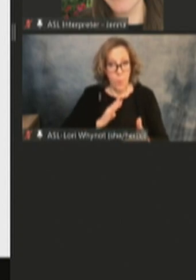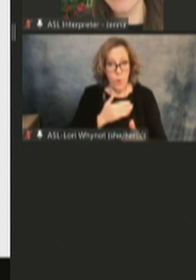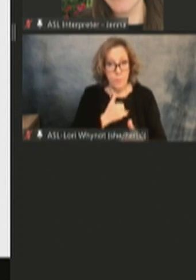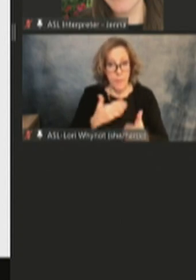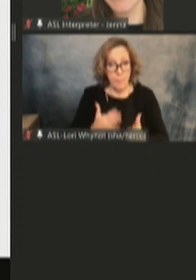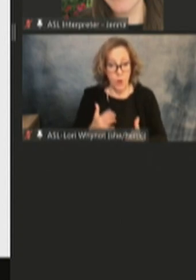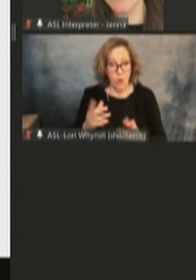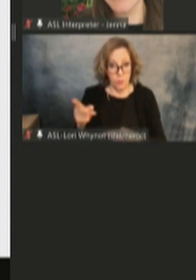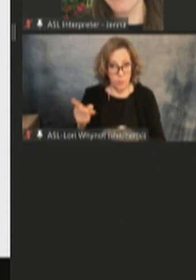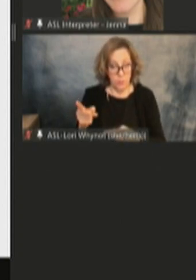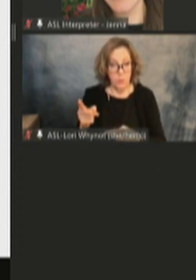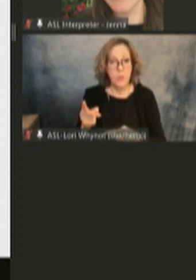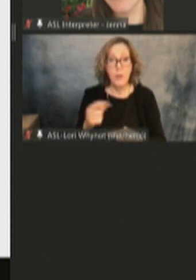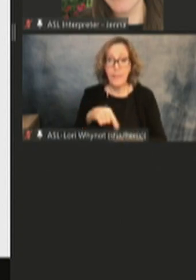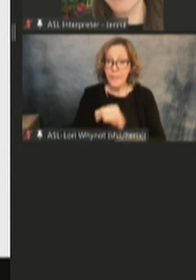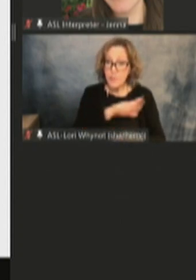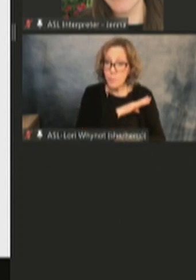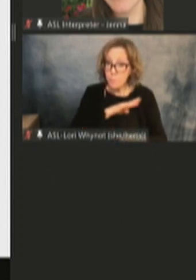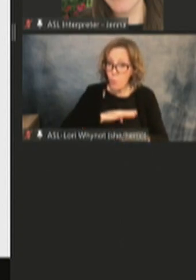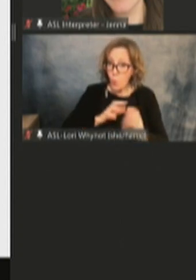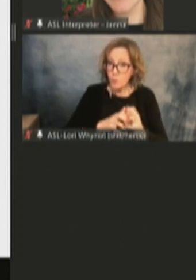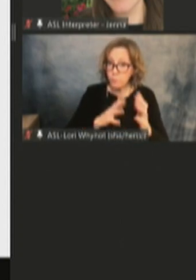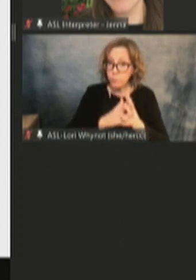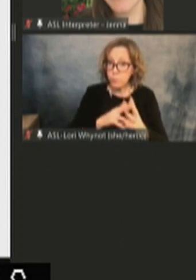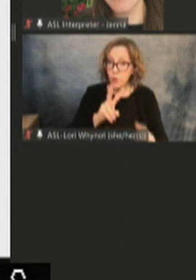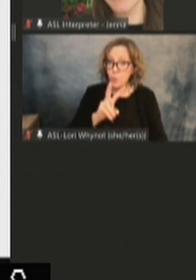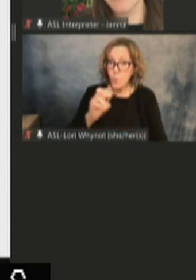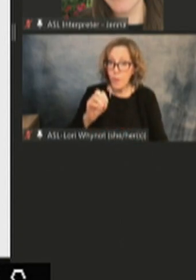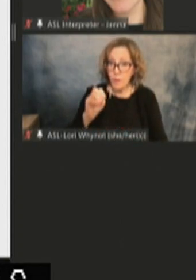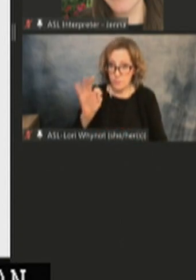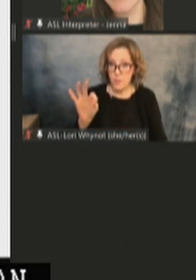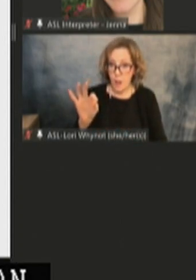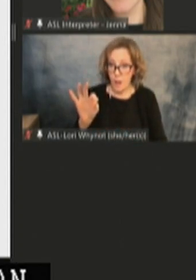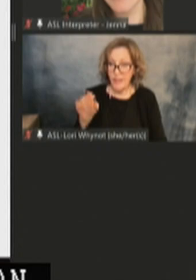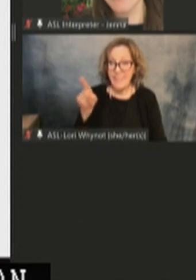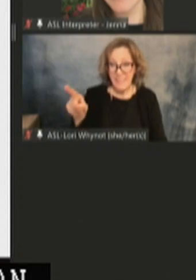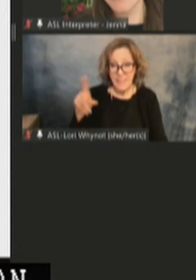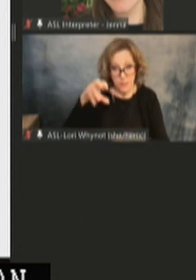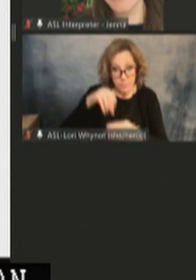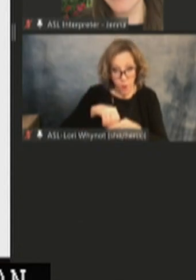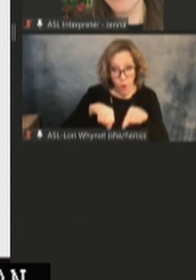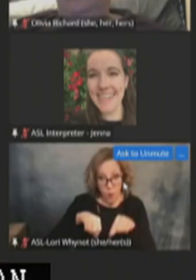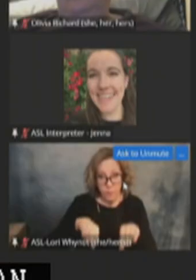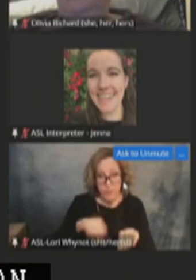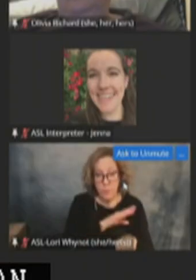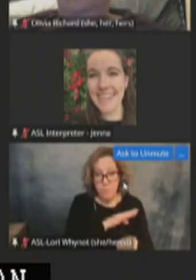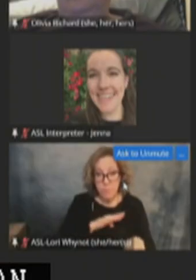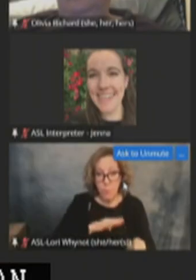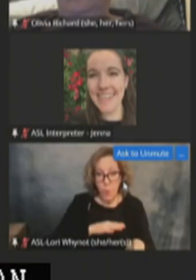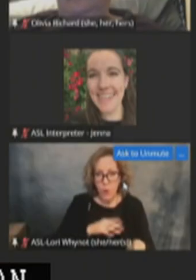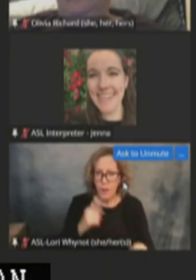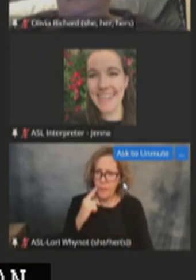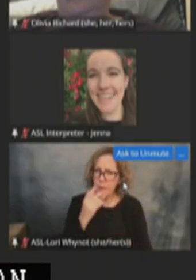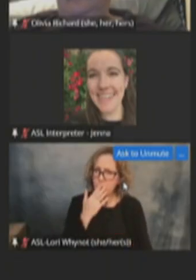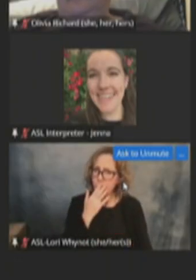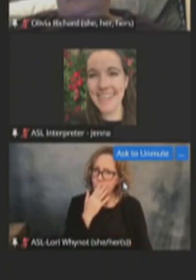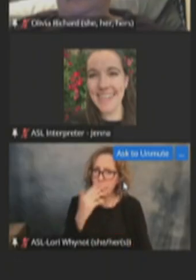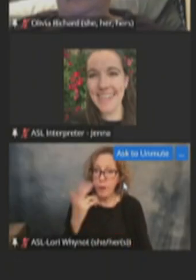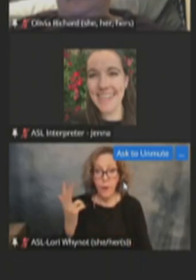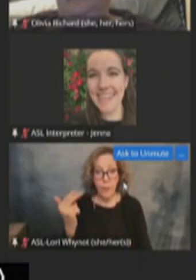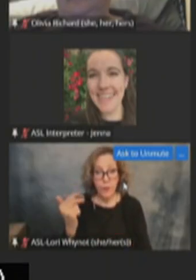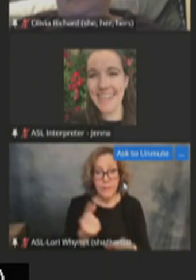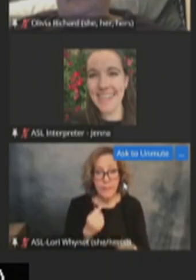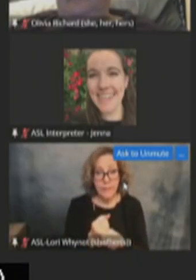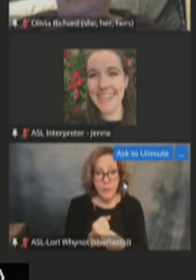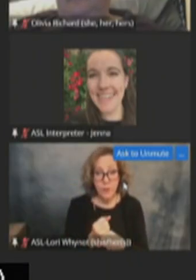The board was formally established in 2009, so he's been on for 13 years, and I've been in my